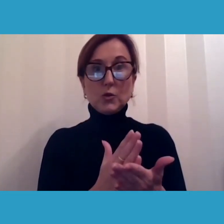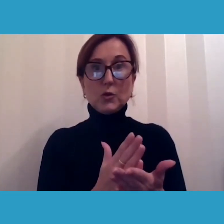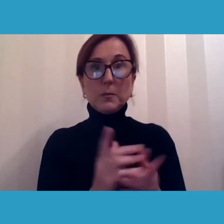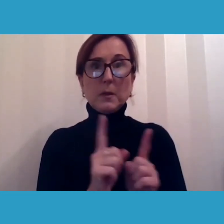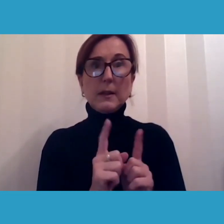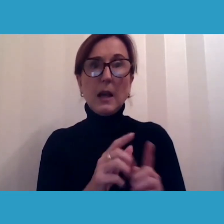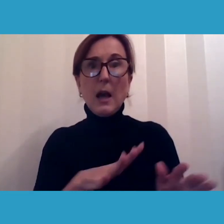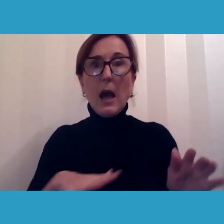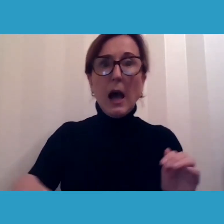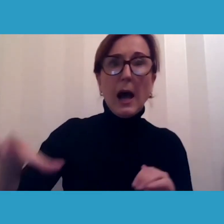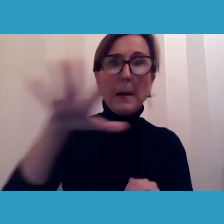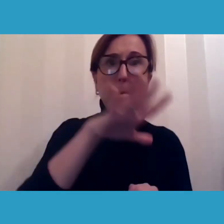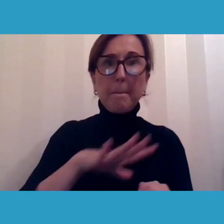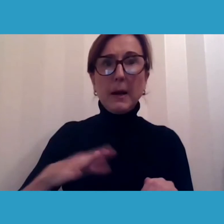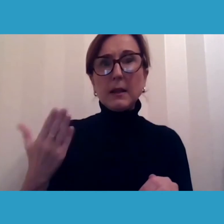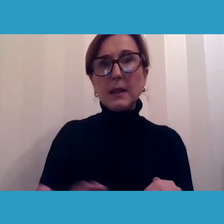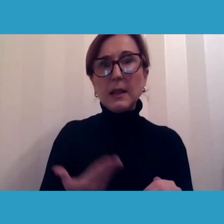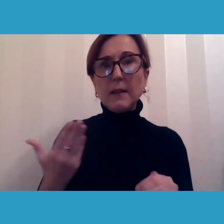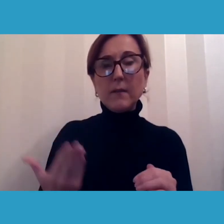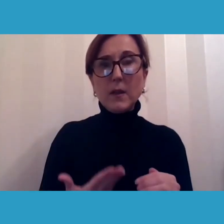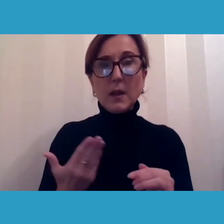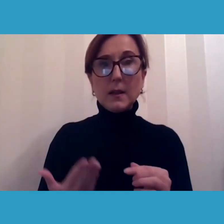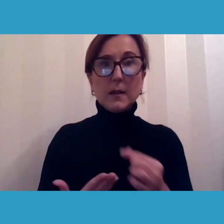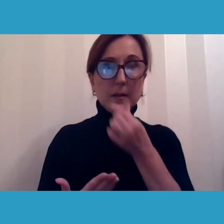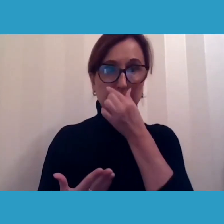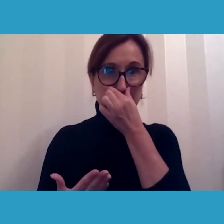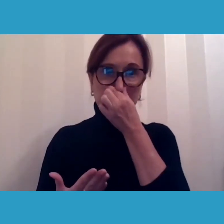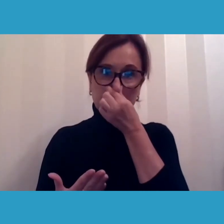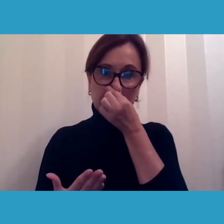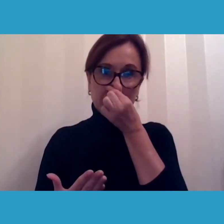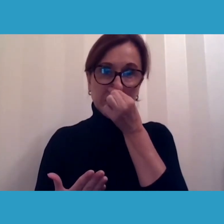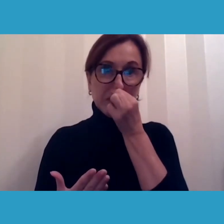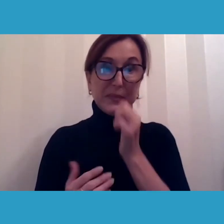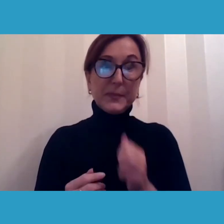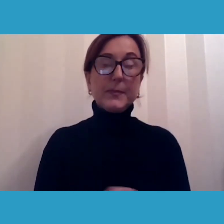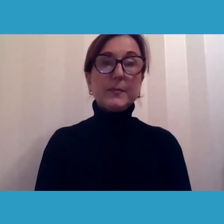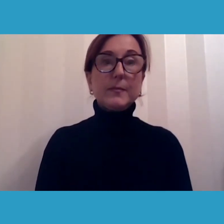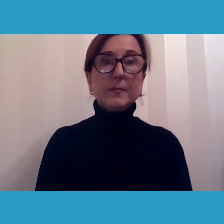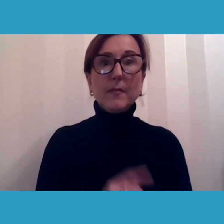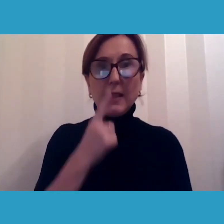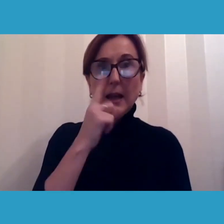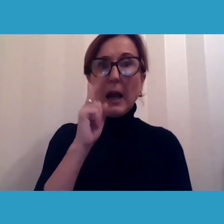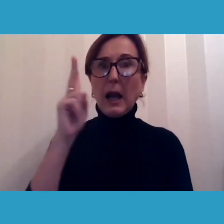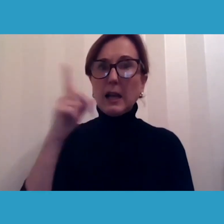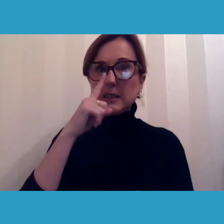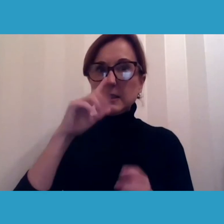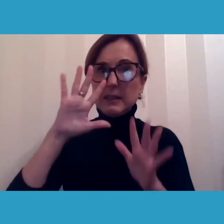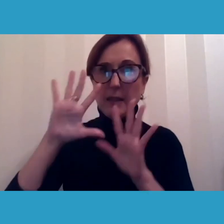law enforcement institutions, what could be said about the most vulnerable groups?